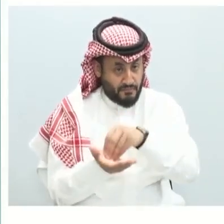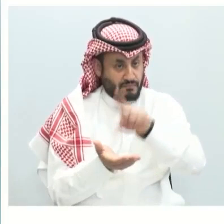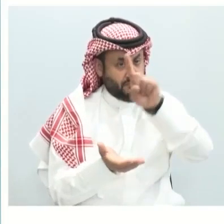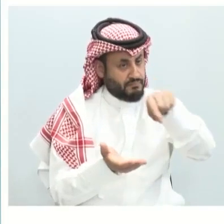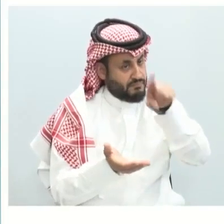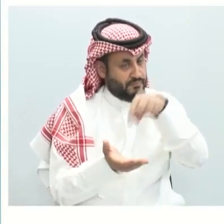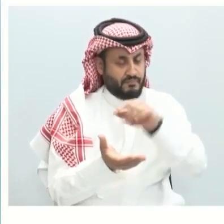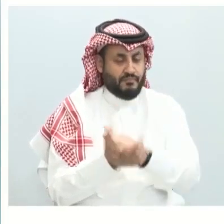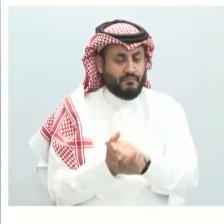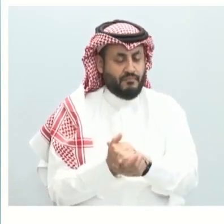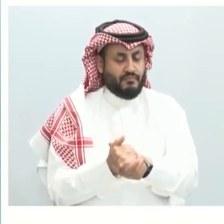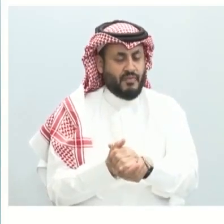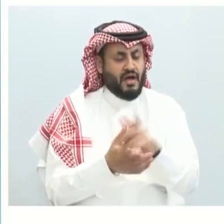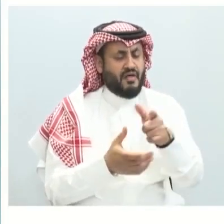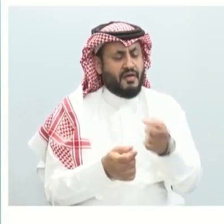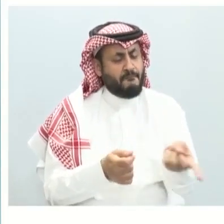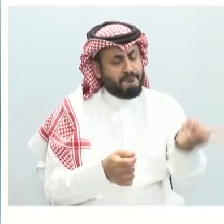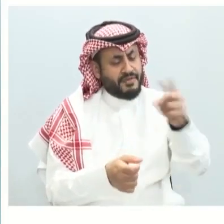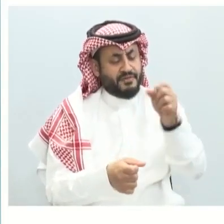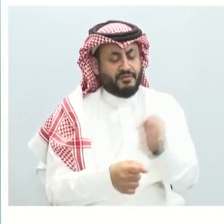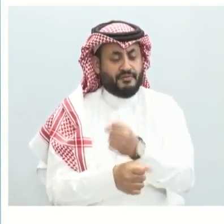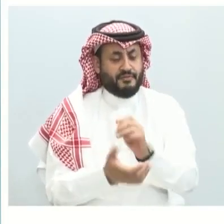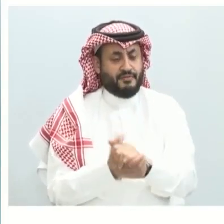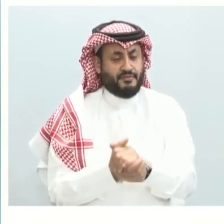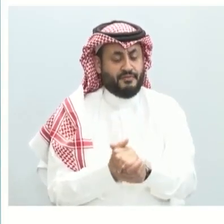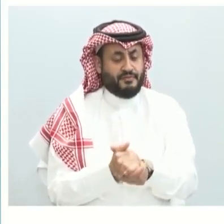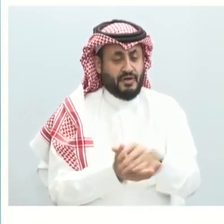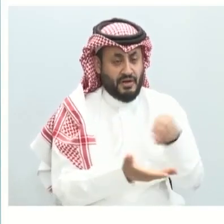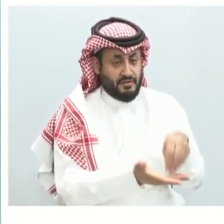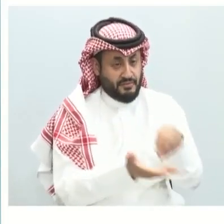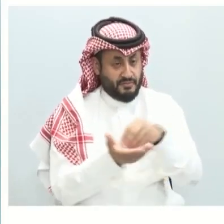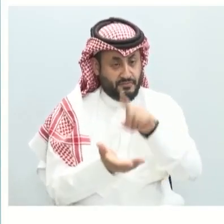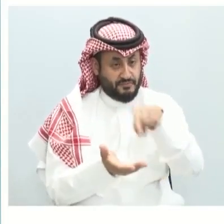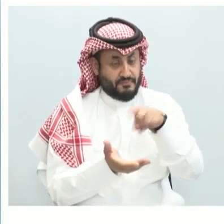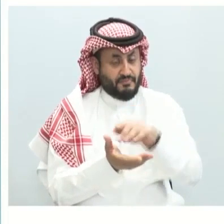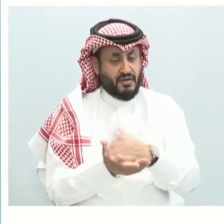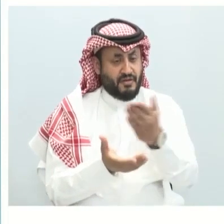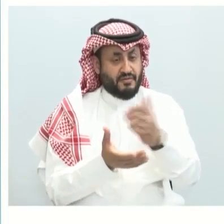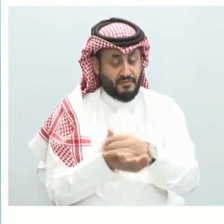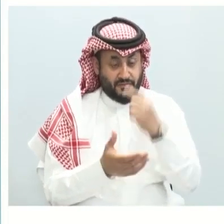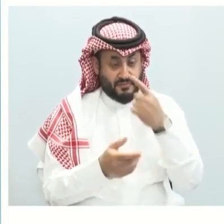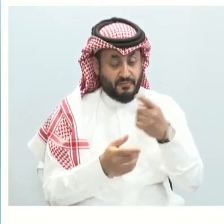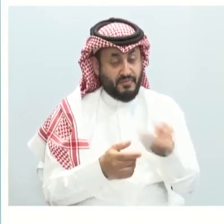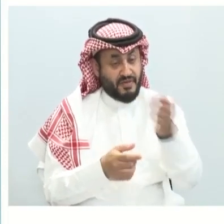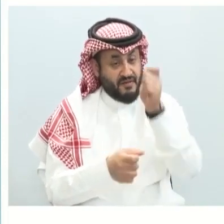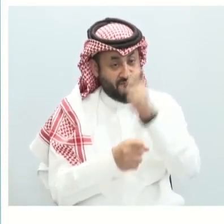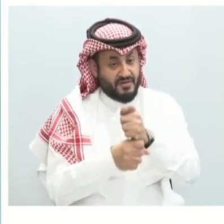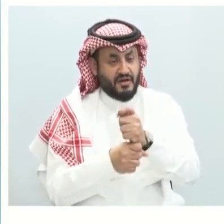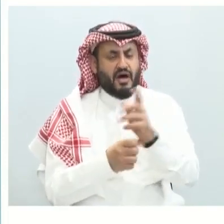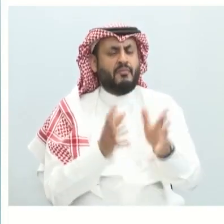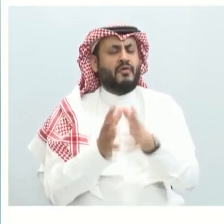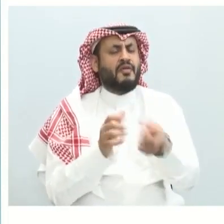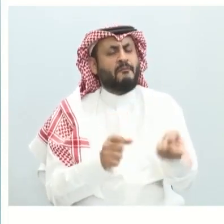a place, like when we say going to school or mosque. Here we're talking or using going to